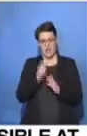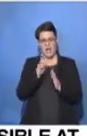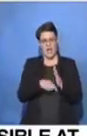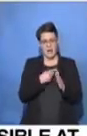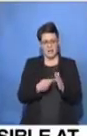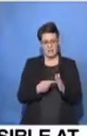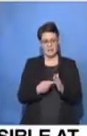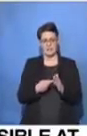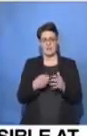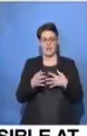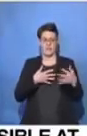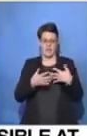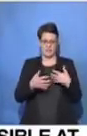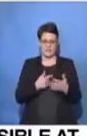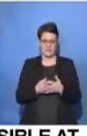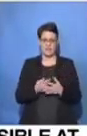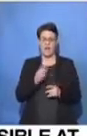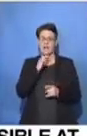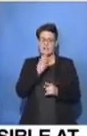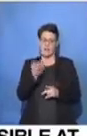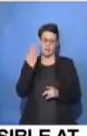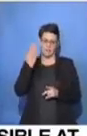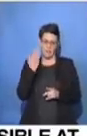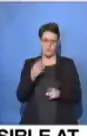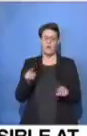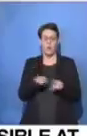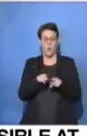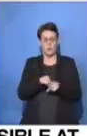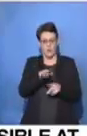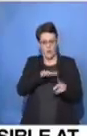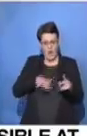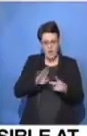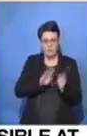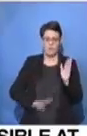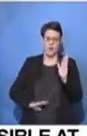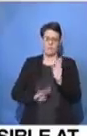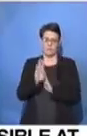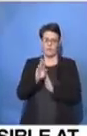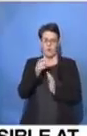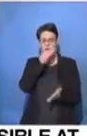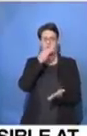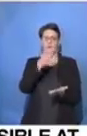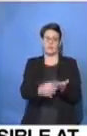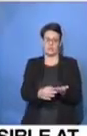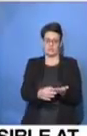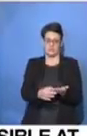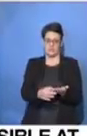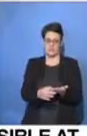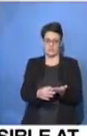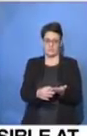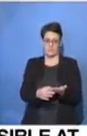election phase, which I mentioned earlier on, and areas for improvement or recommendations.